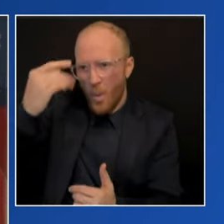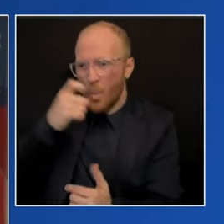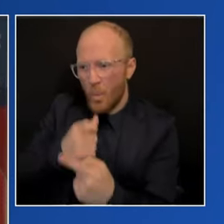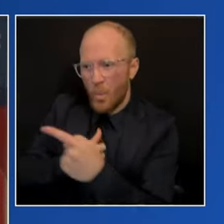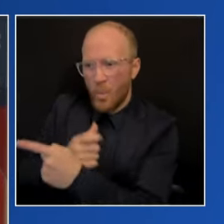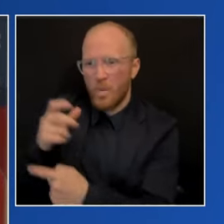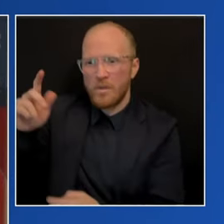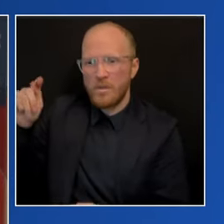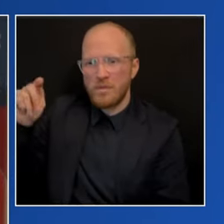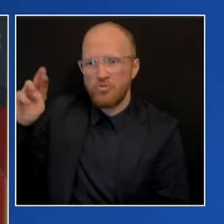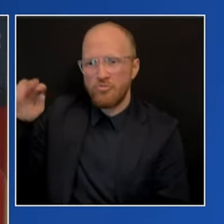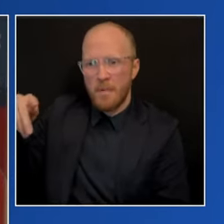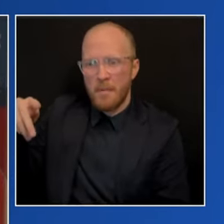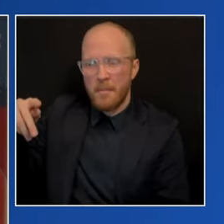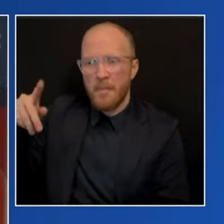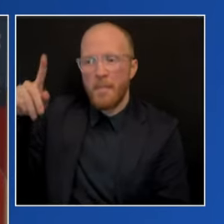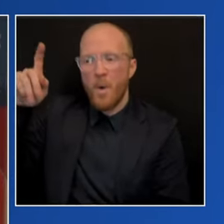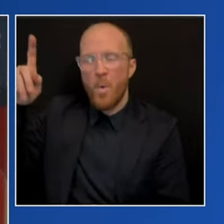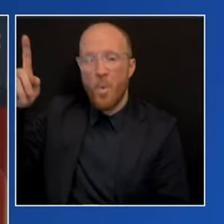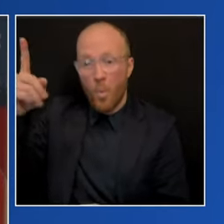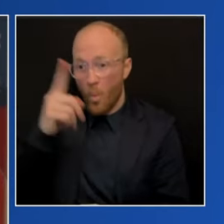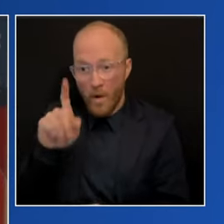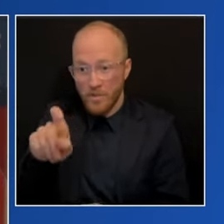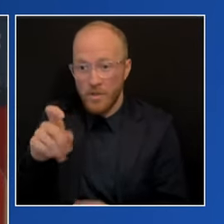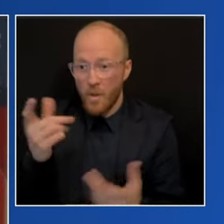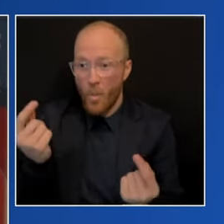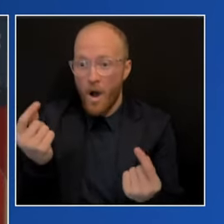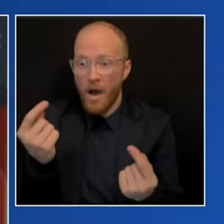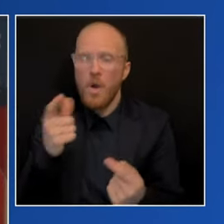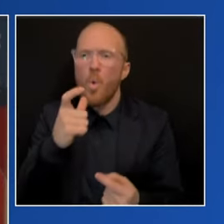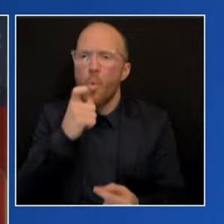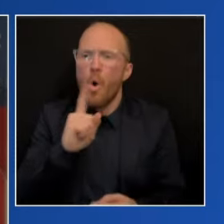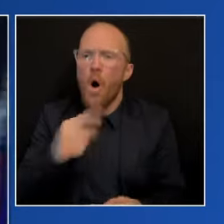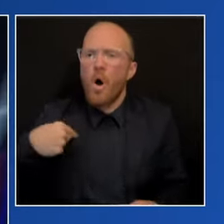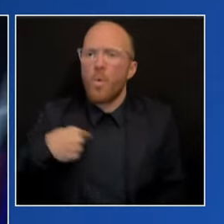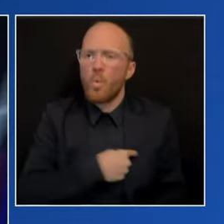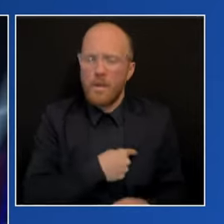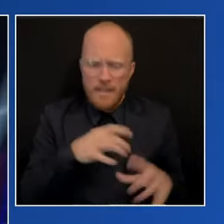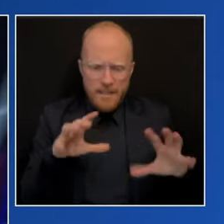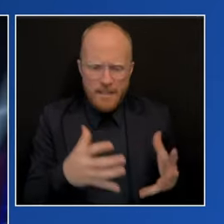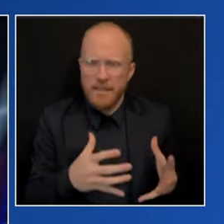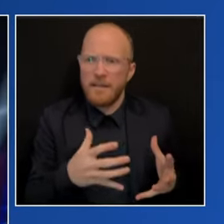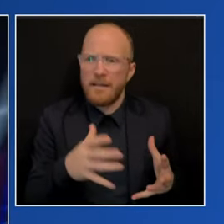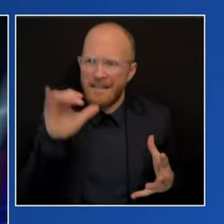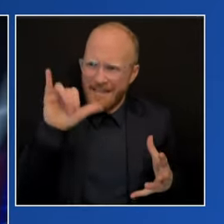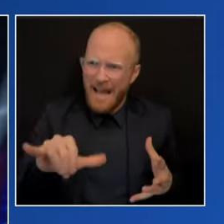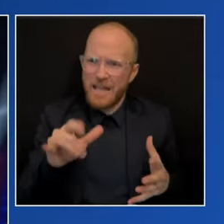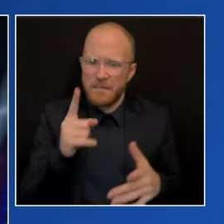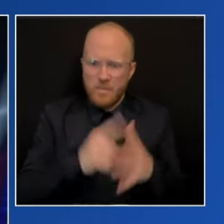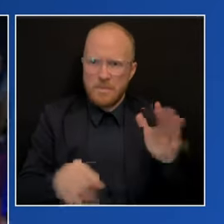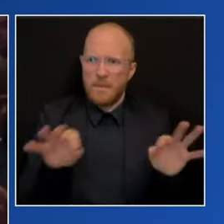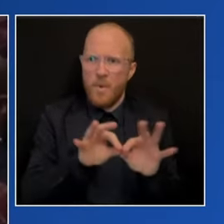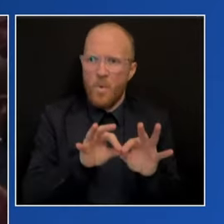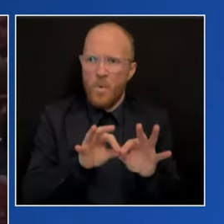answer is, who are we? That's what's at stake. Who are we?